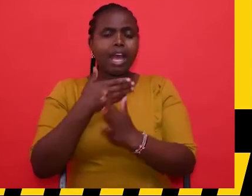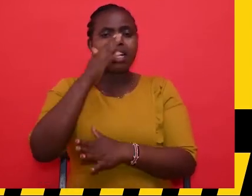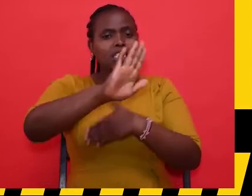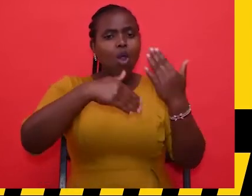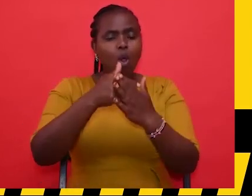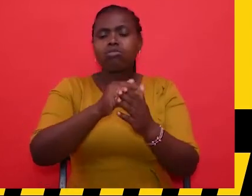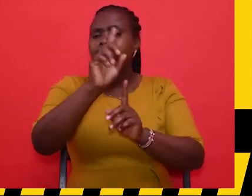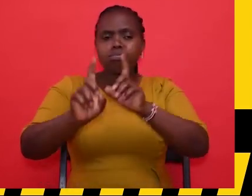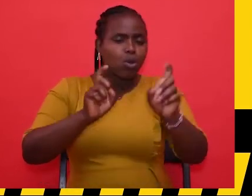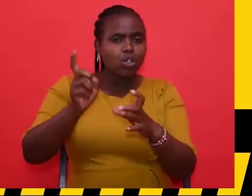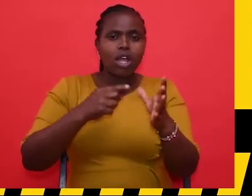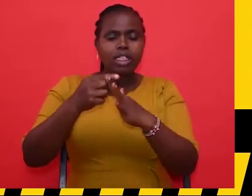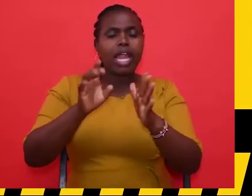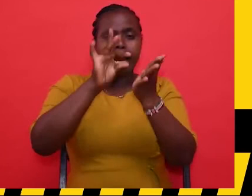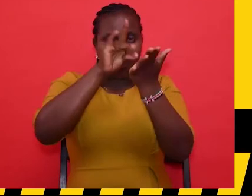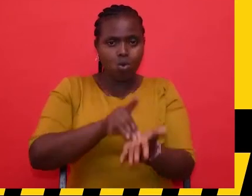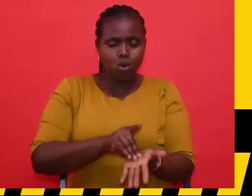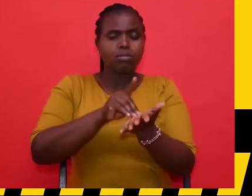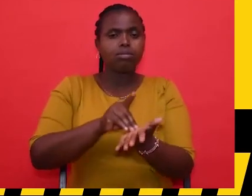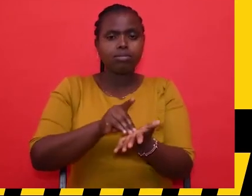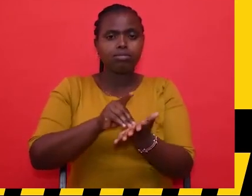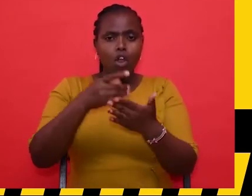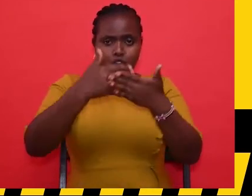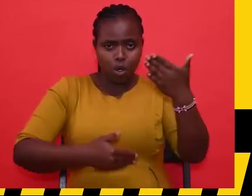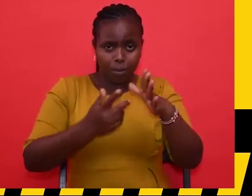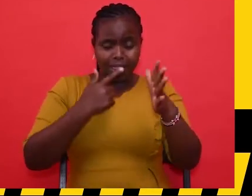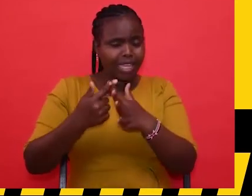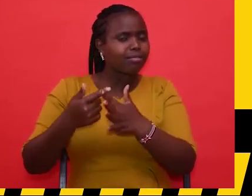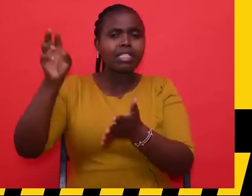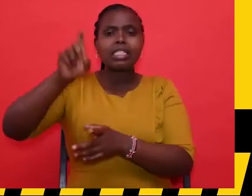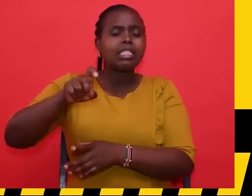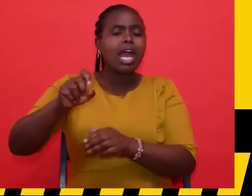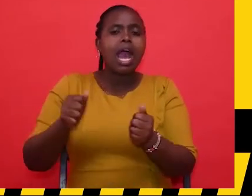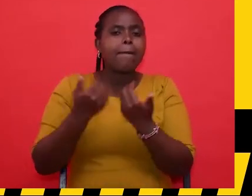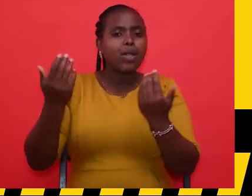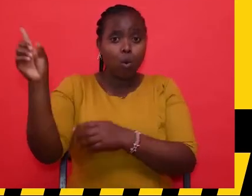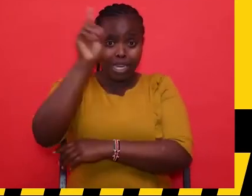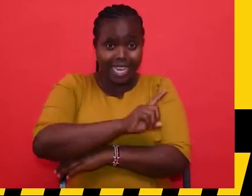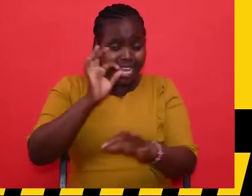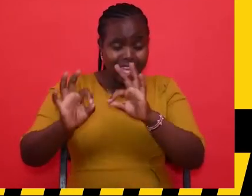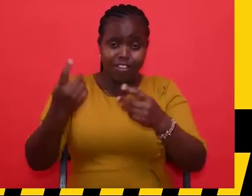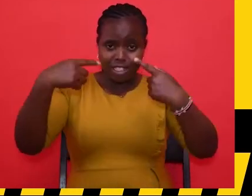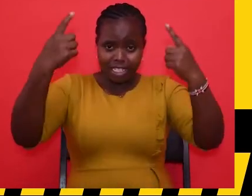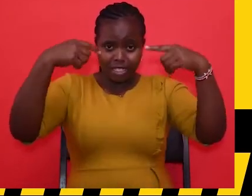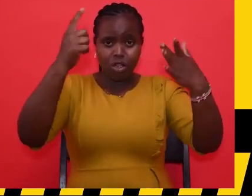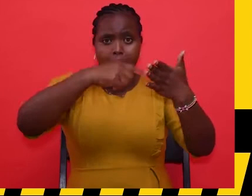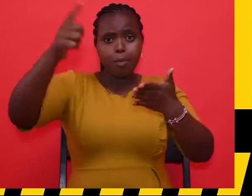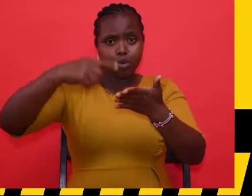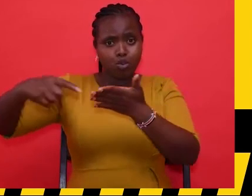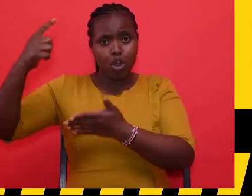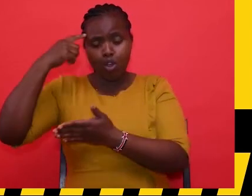download Form A from the NTSA website download section. Registration of a driving school is same day upon successful verification of all